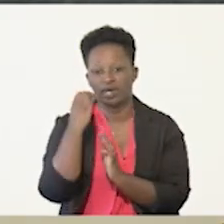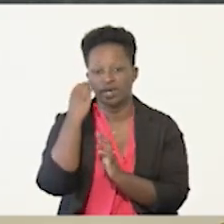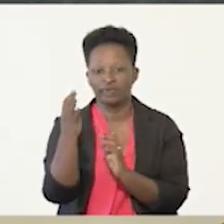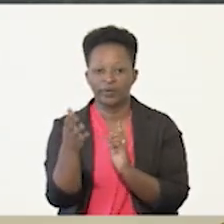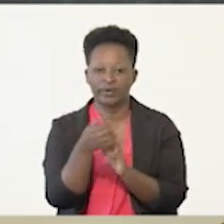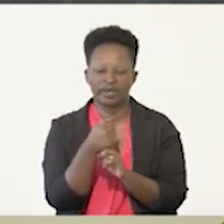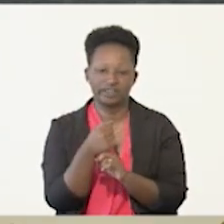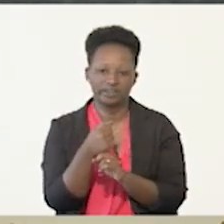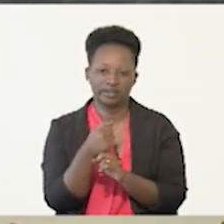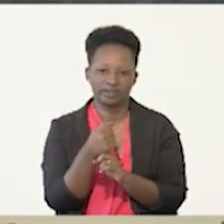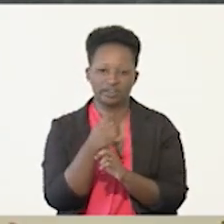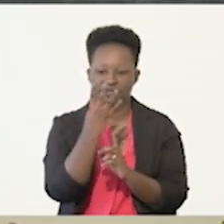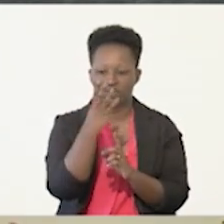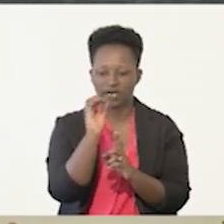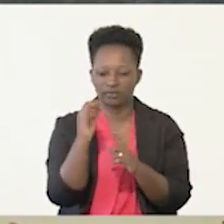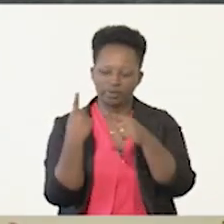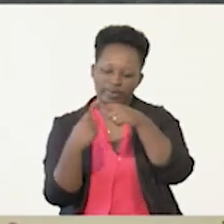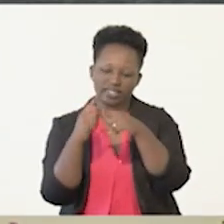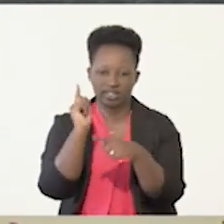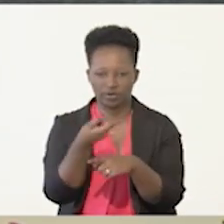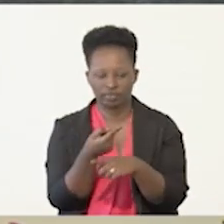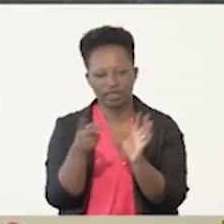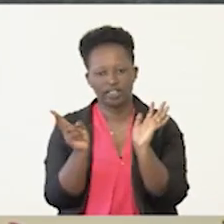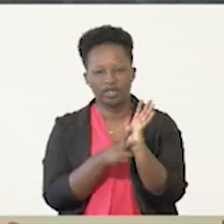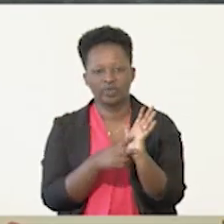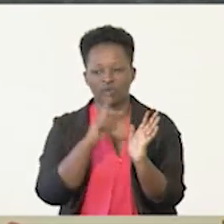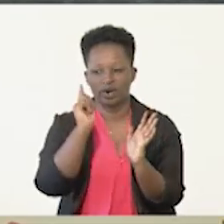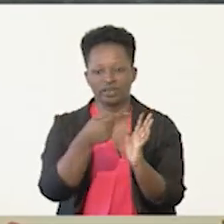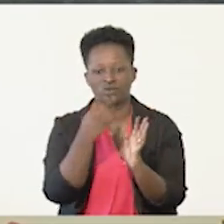get 400 plus 1,000, you will get